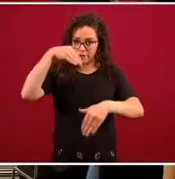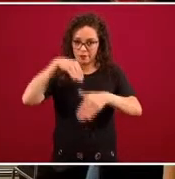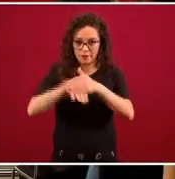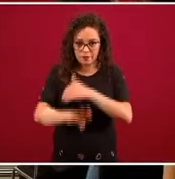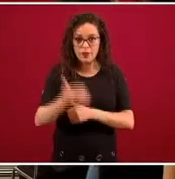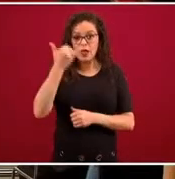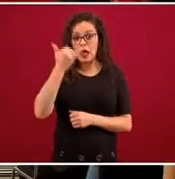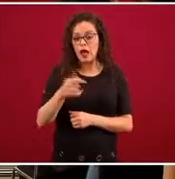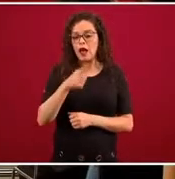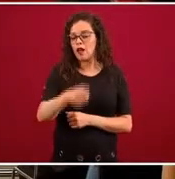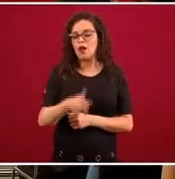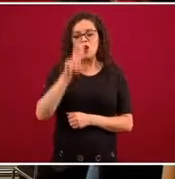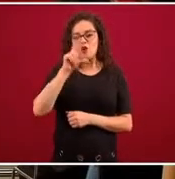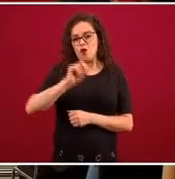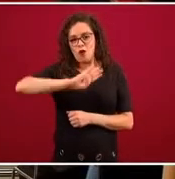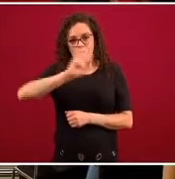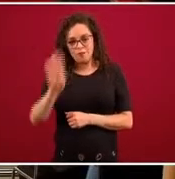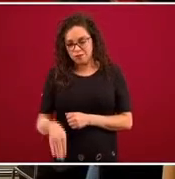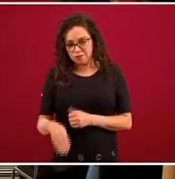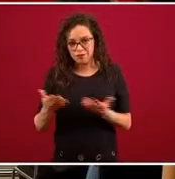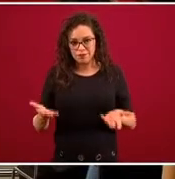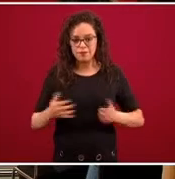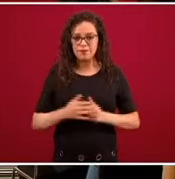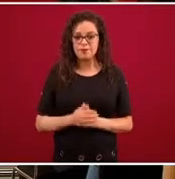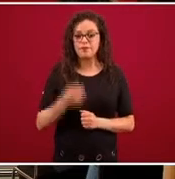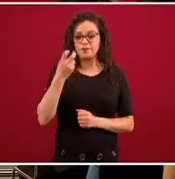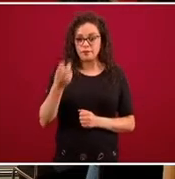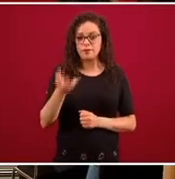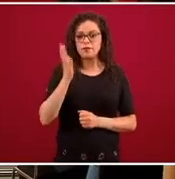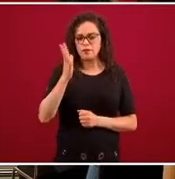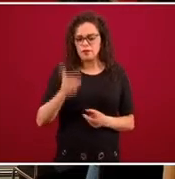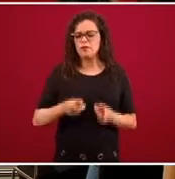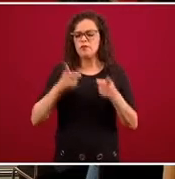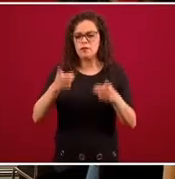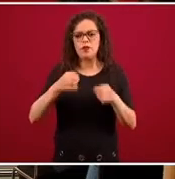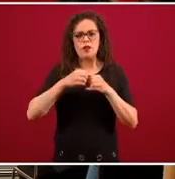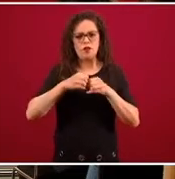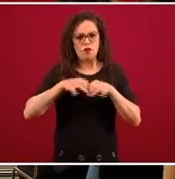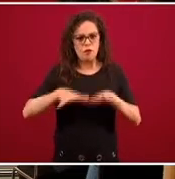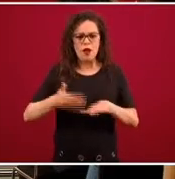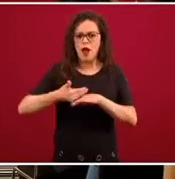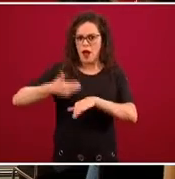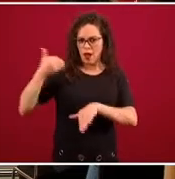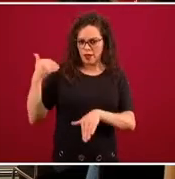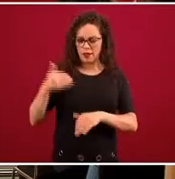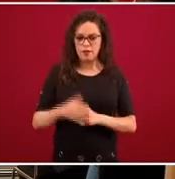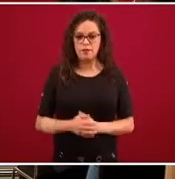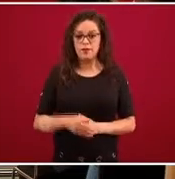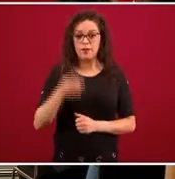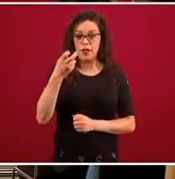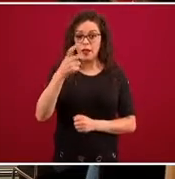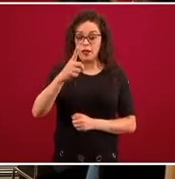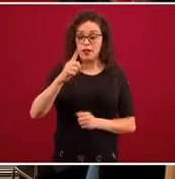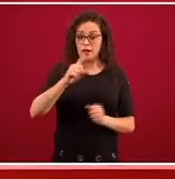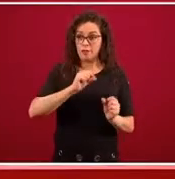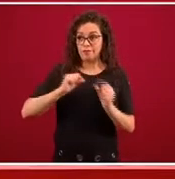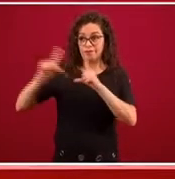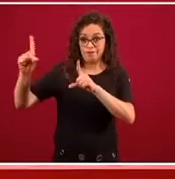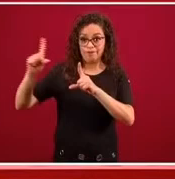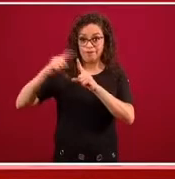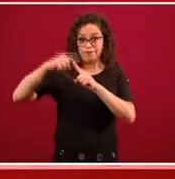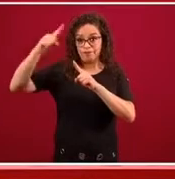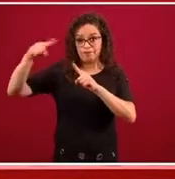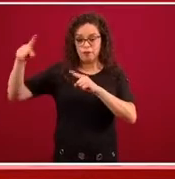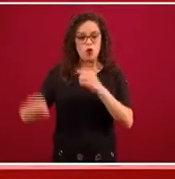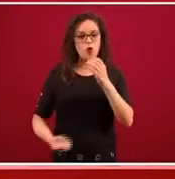been infected for more than 14 days, and they didn't present complications and they didn't die, of course, and now they are considered